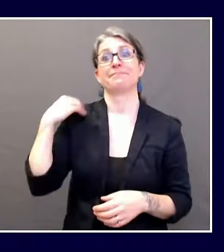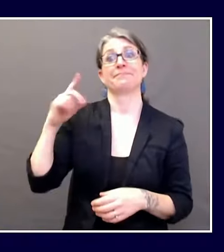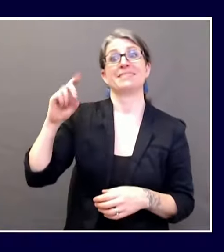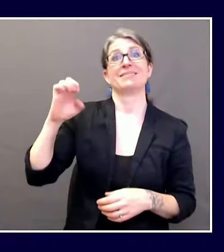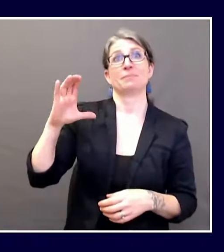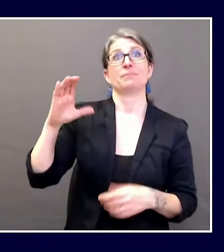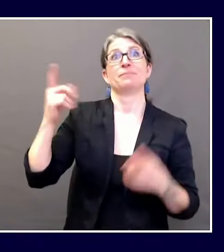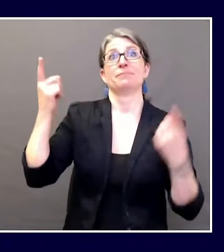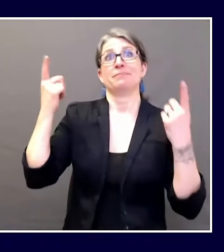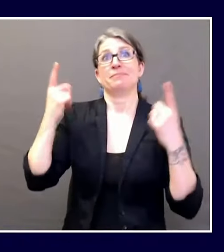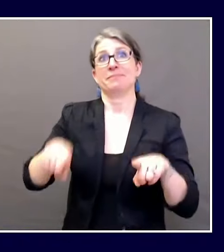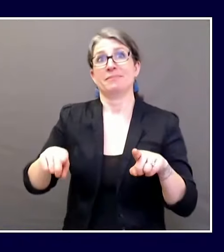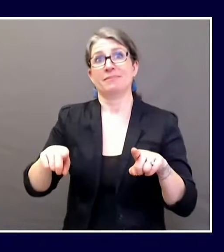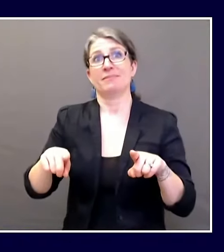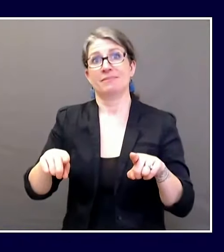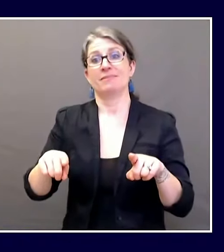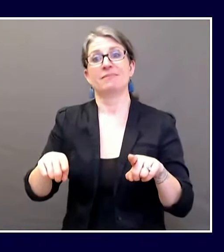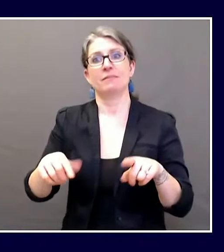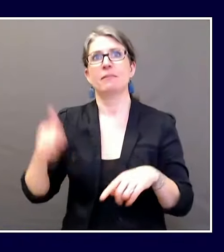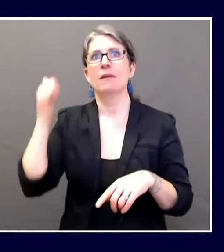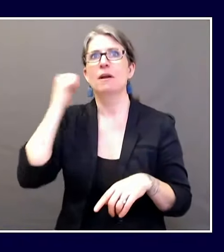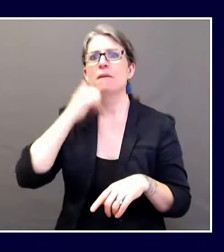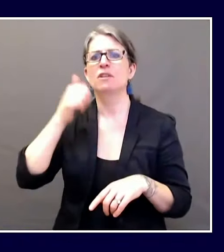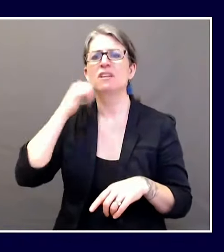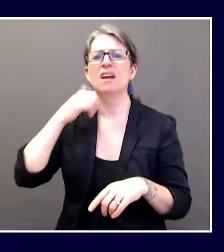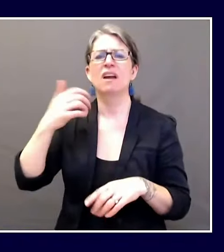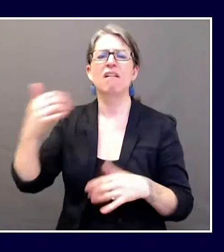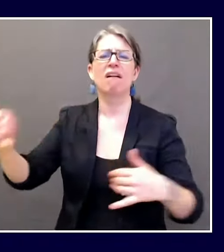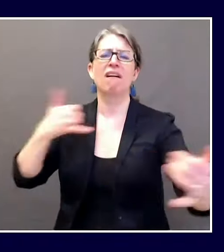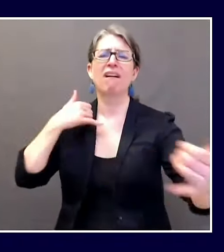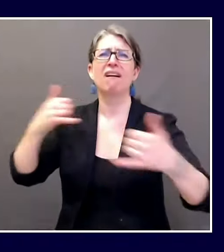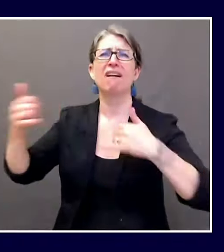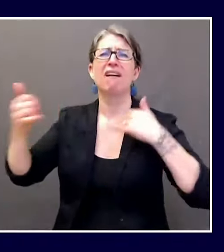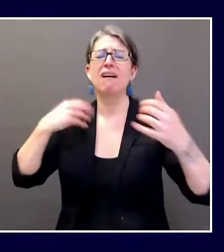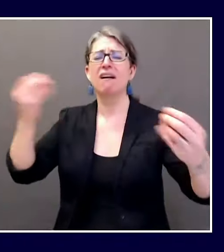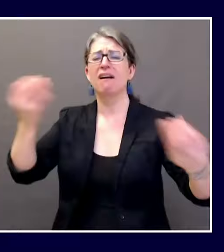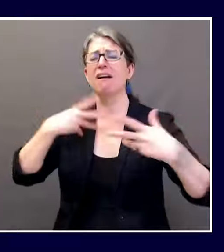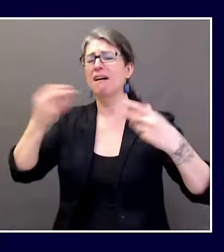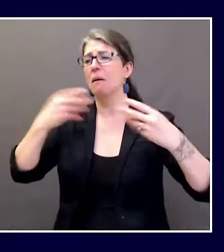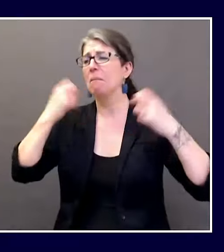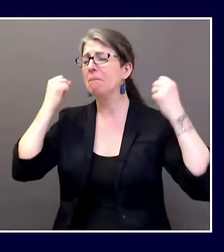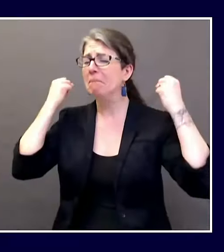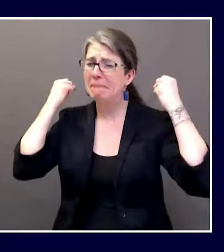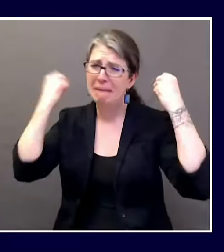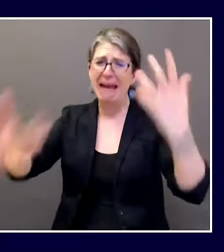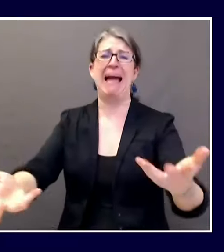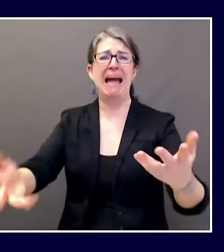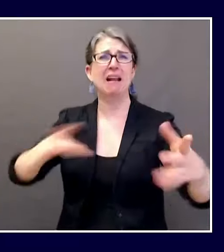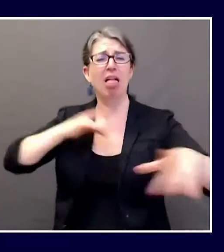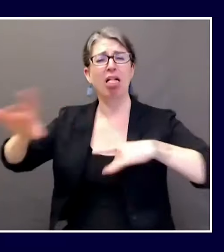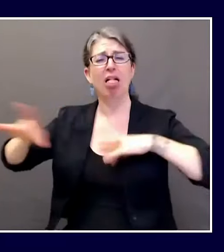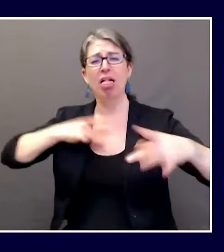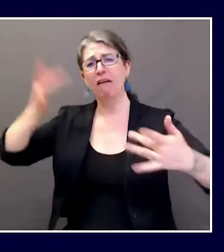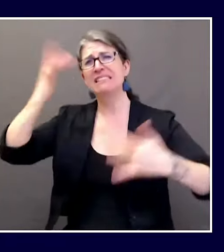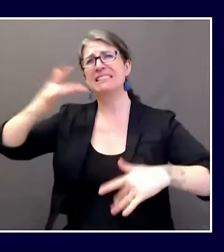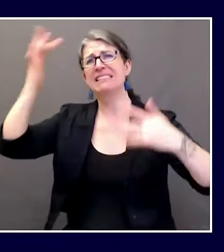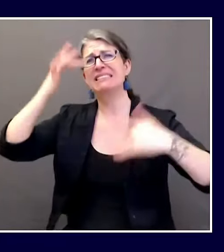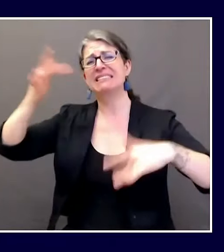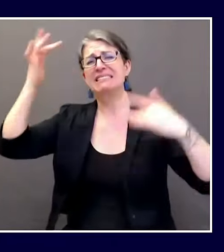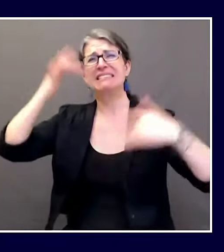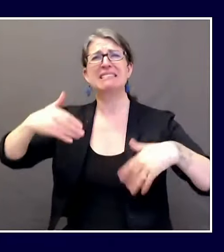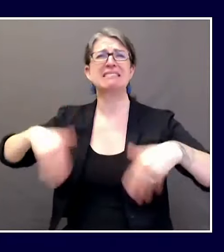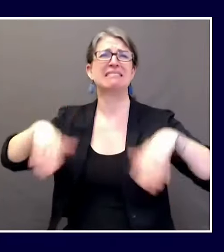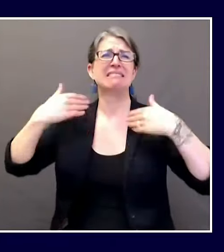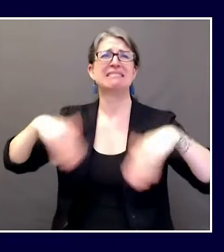was more than our ability to process each and every one of those within 24 hours. Back then, we were getting on the order of 500